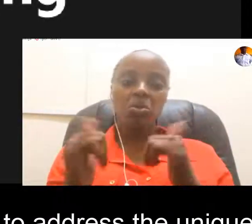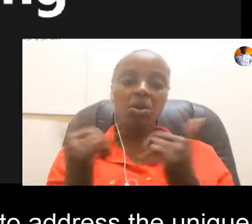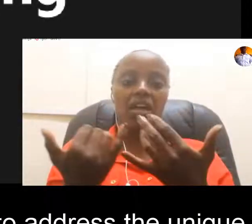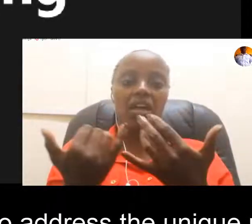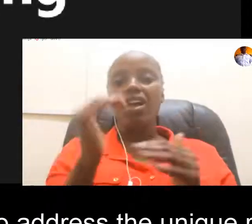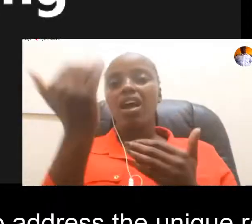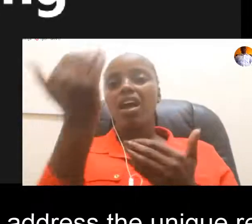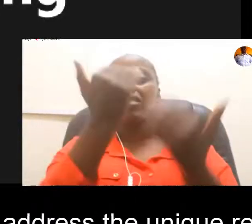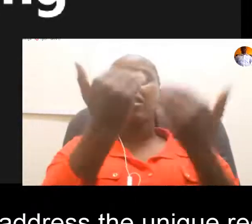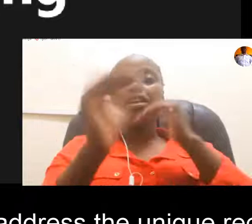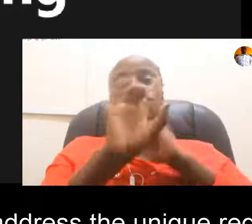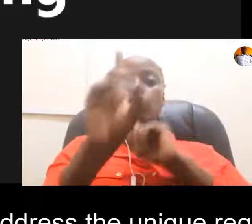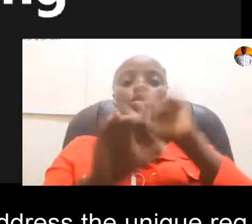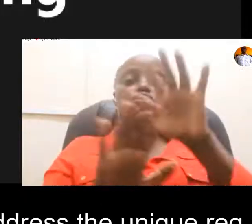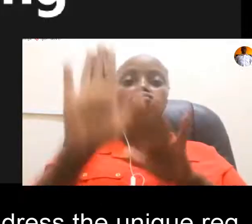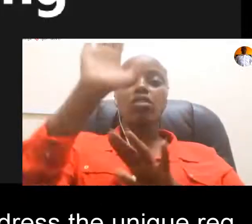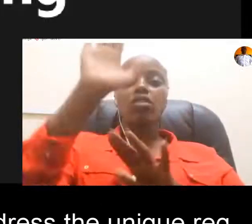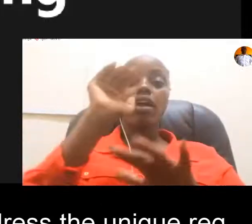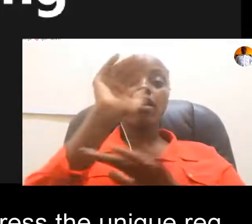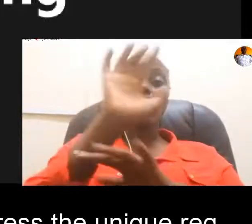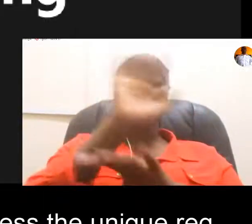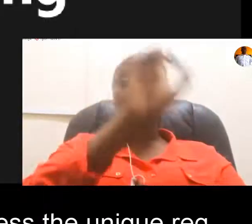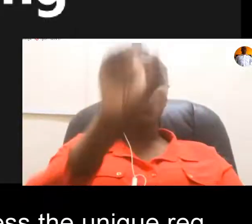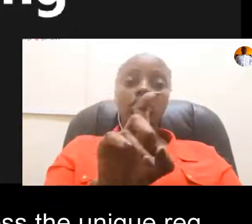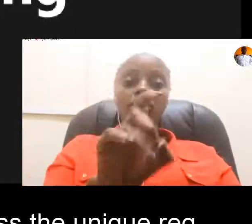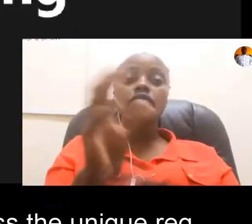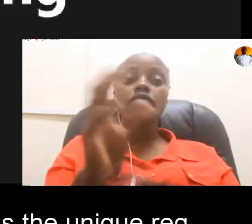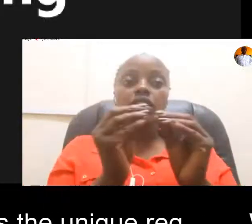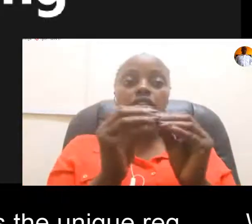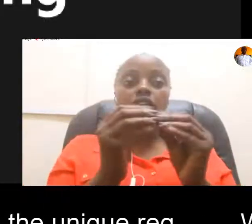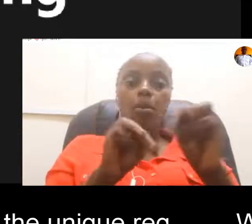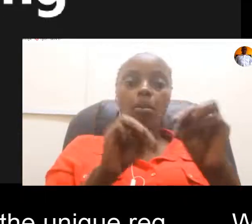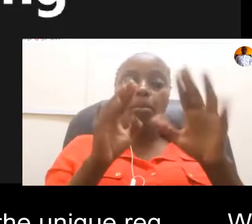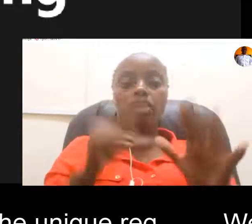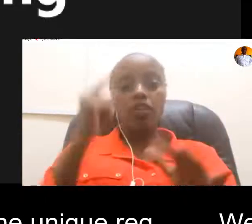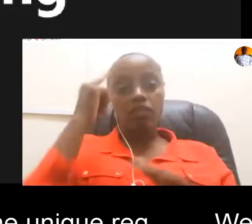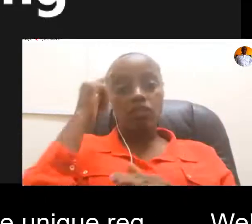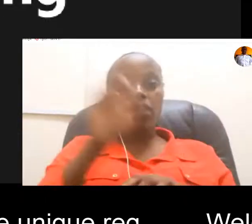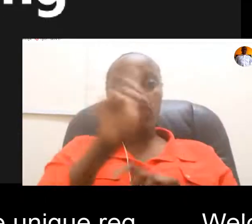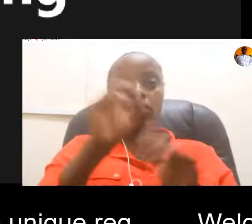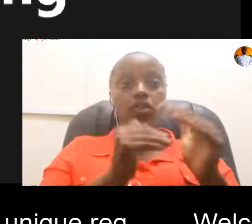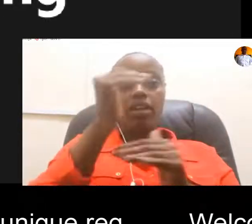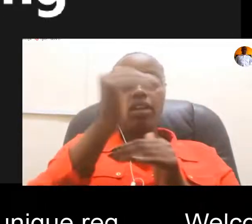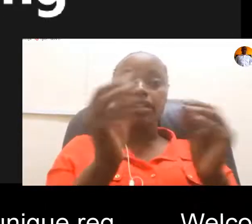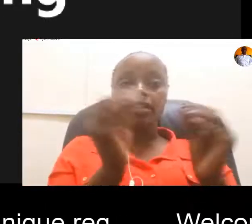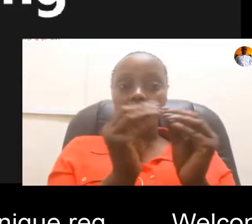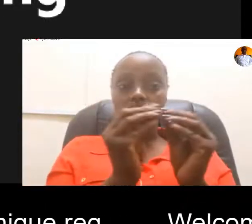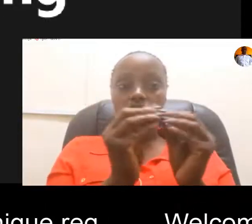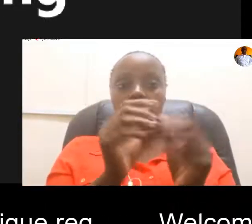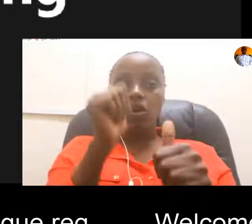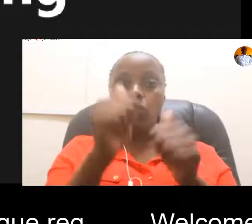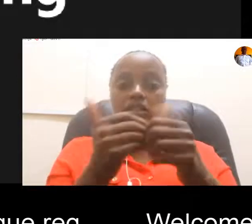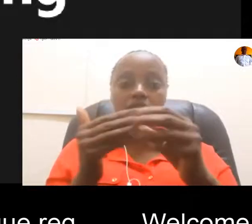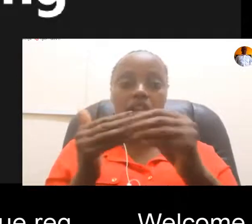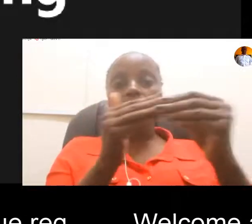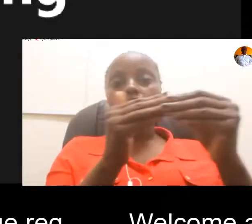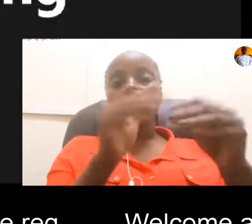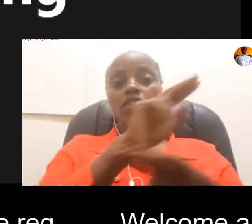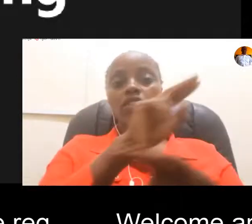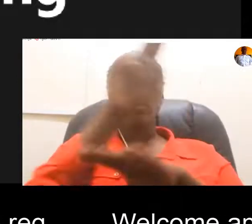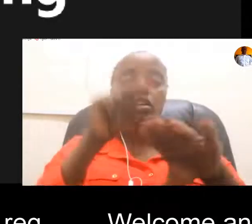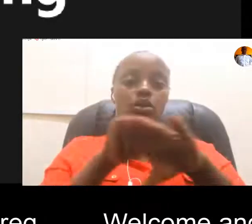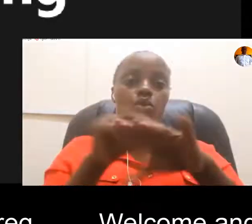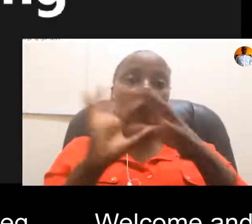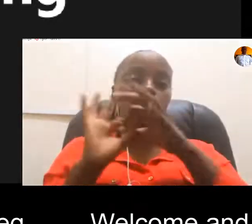questions, raise your hand and ask questions. There will be session moderators for the next sessions, which will be led by the National Coalition